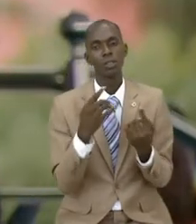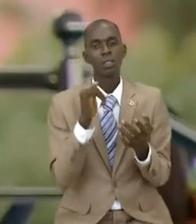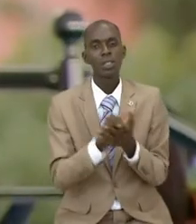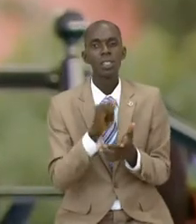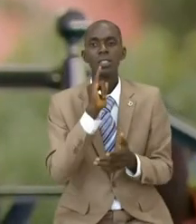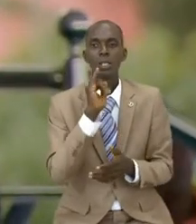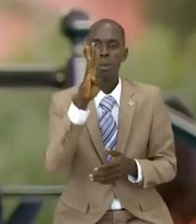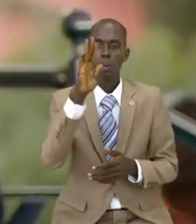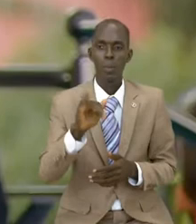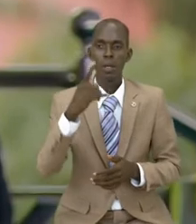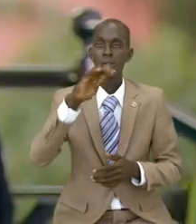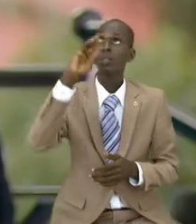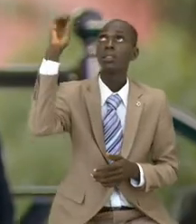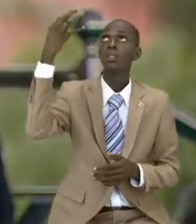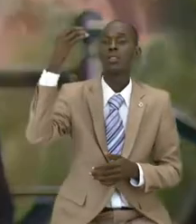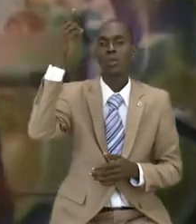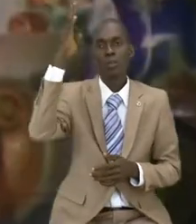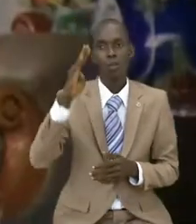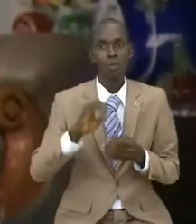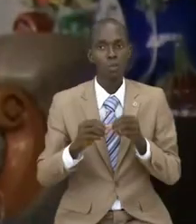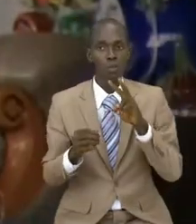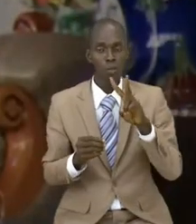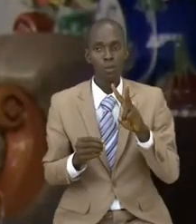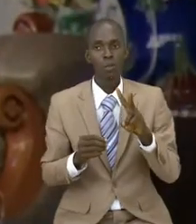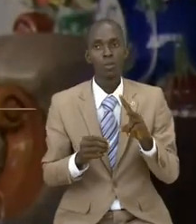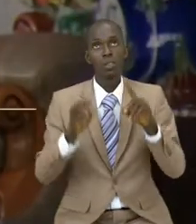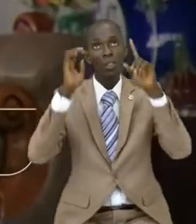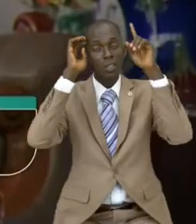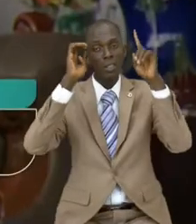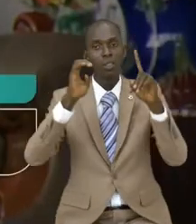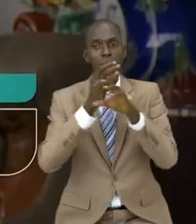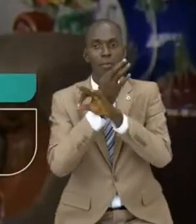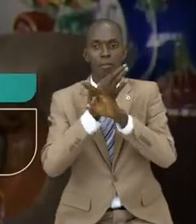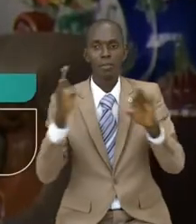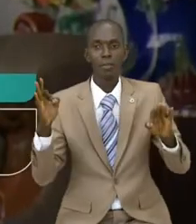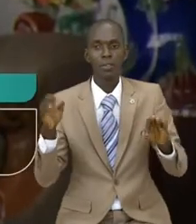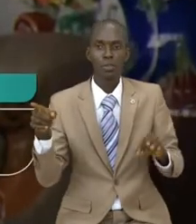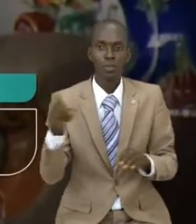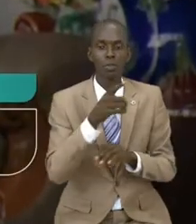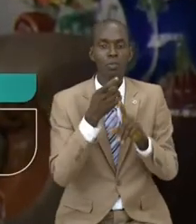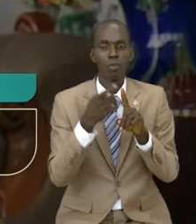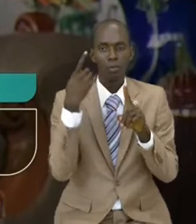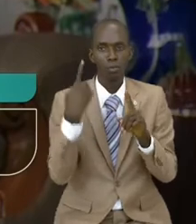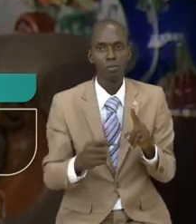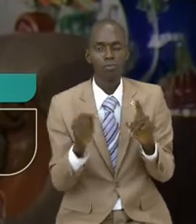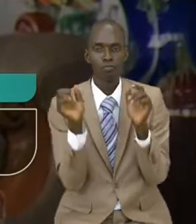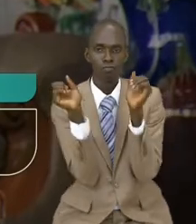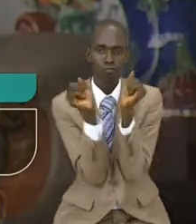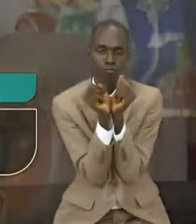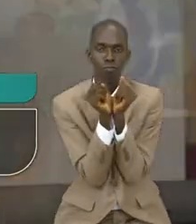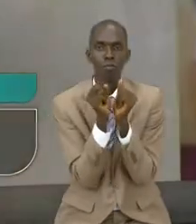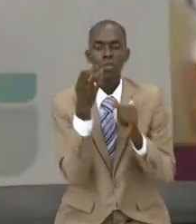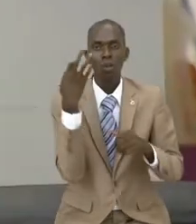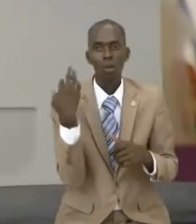of God. Number two, he frees you from the shackles of sicknesses.